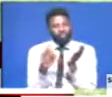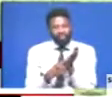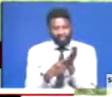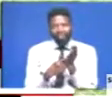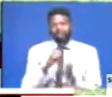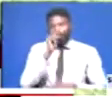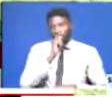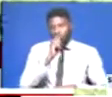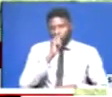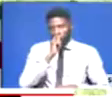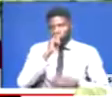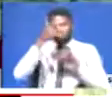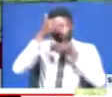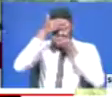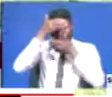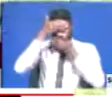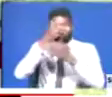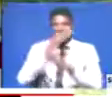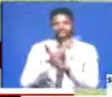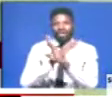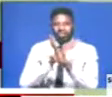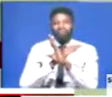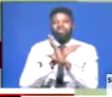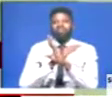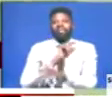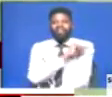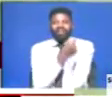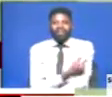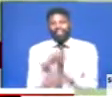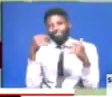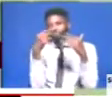Morocco, and Ghana, among others. For Prime Edition Sports, I'm Daniel Mwendwa.